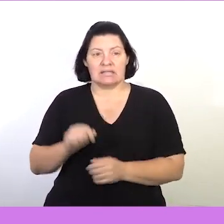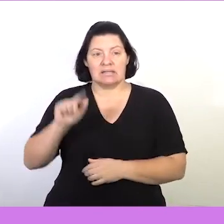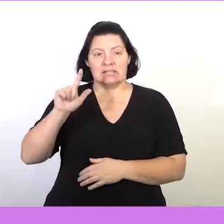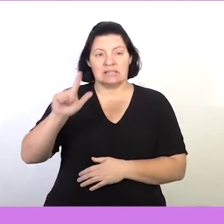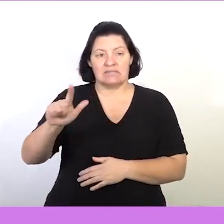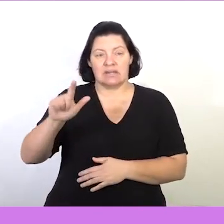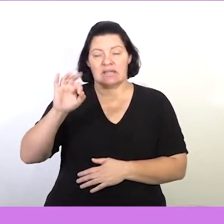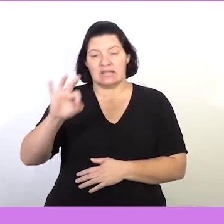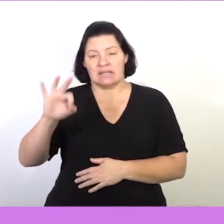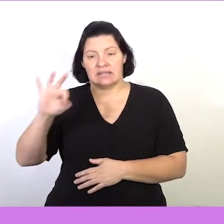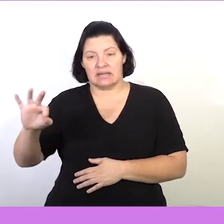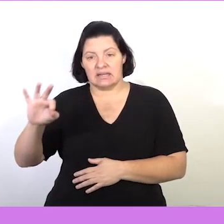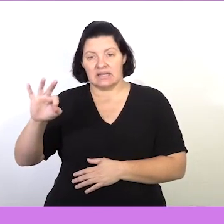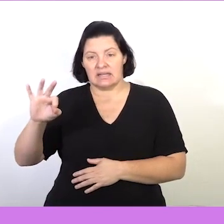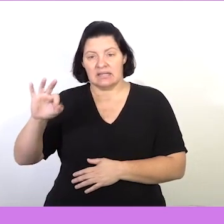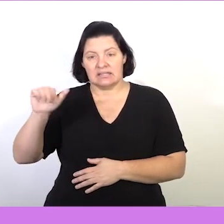minus